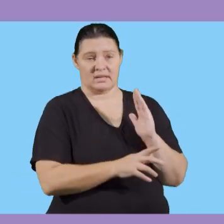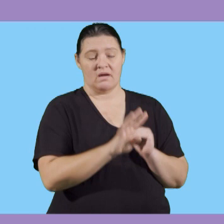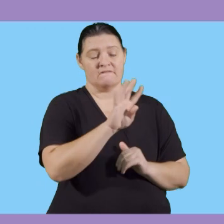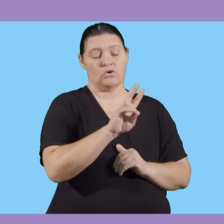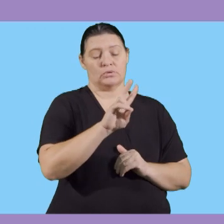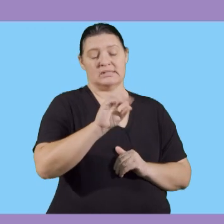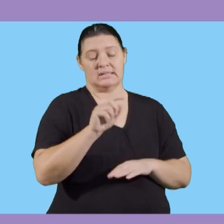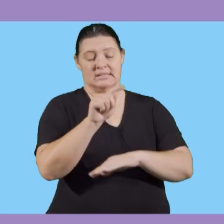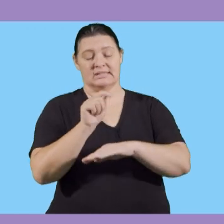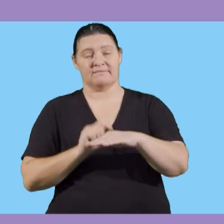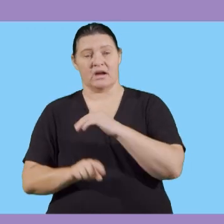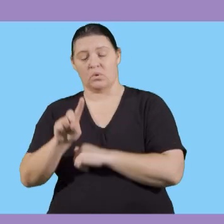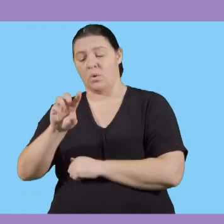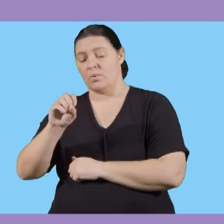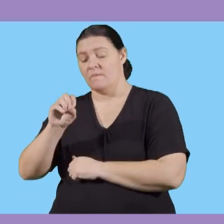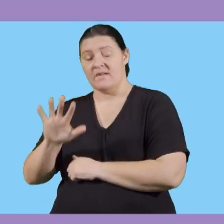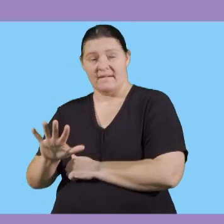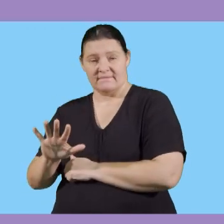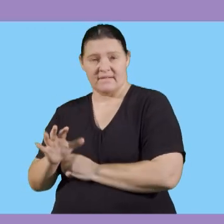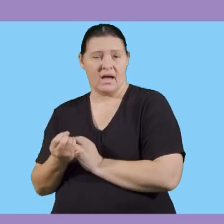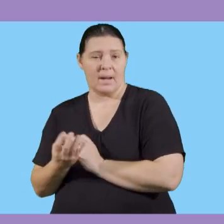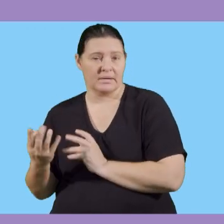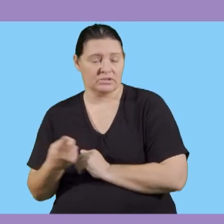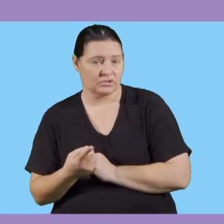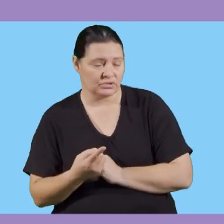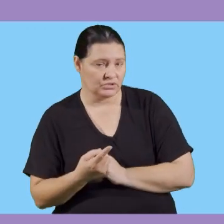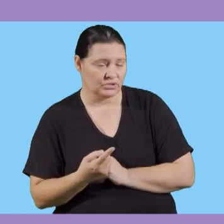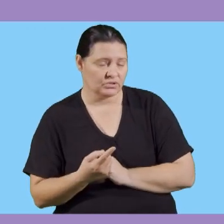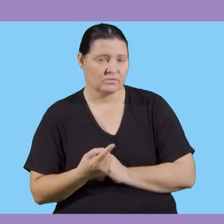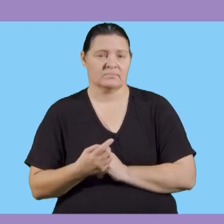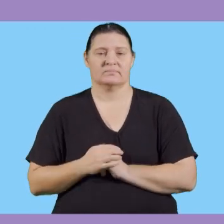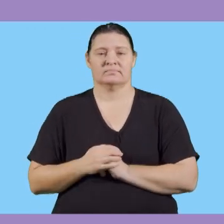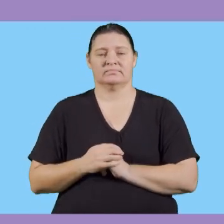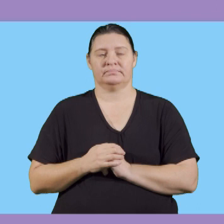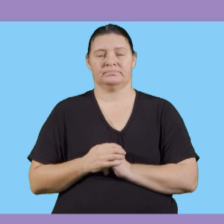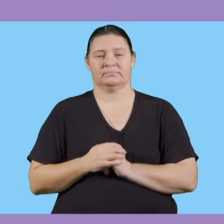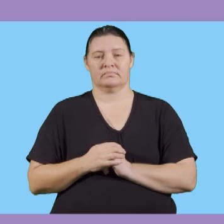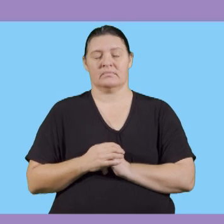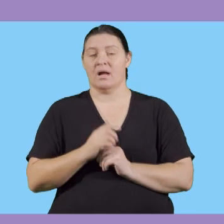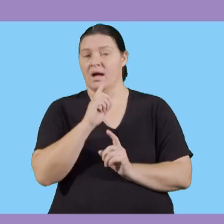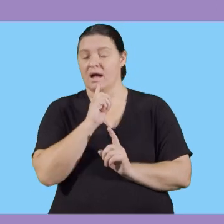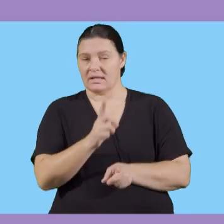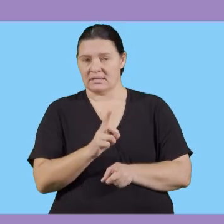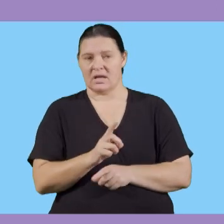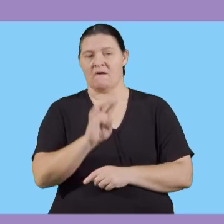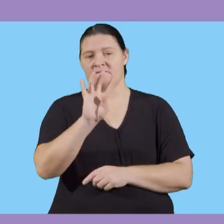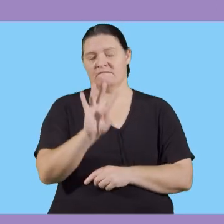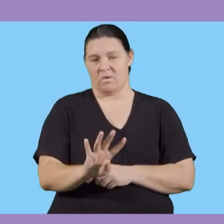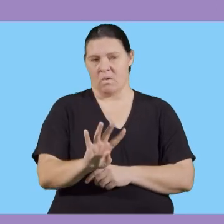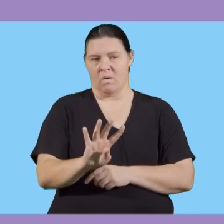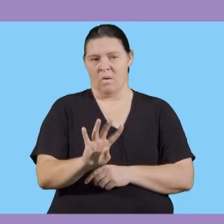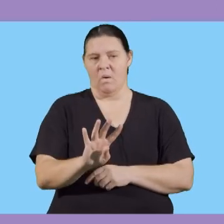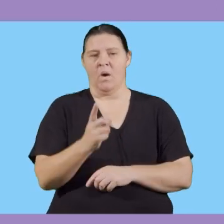calculator, 420 divided by 105, that is going to give us an answer of